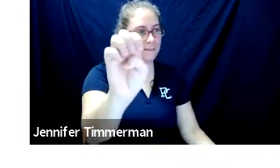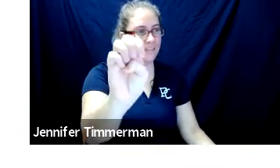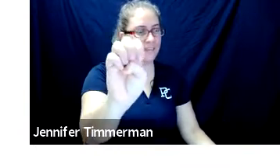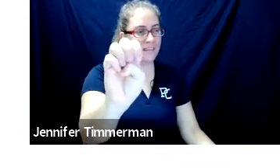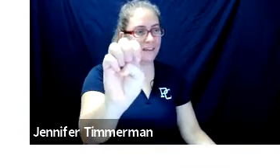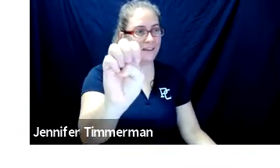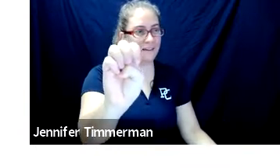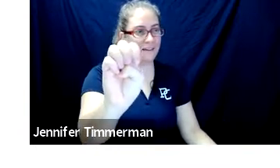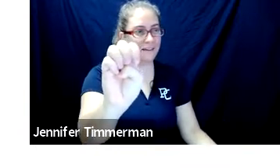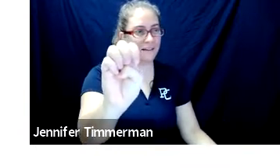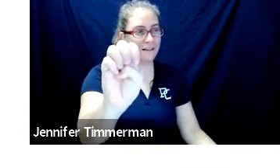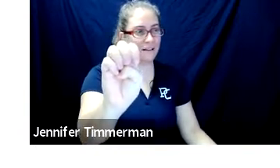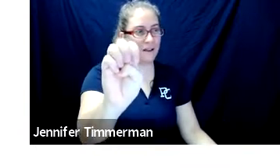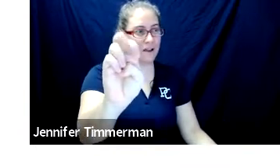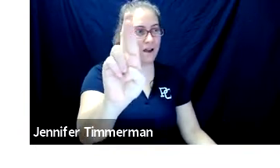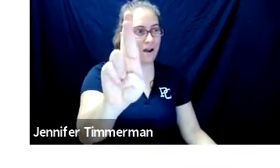E,